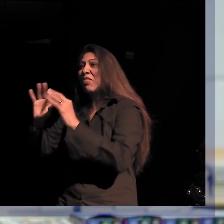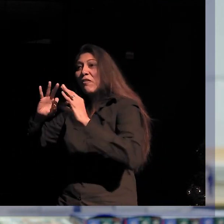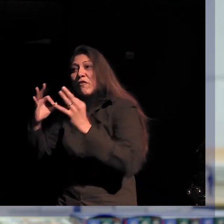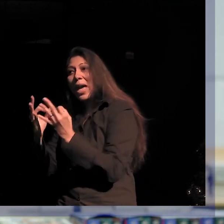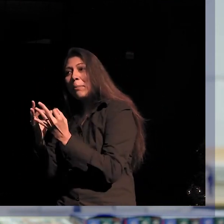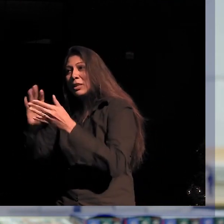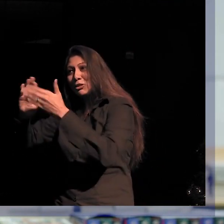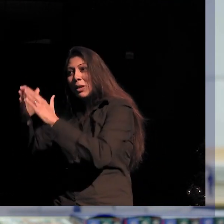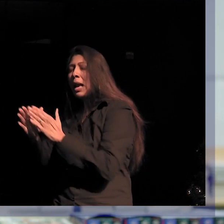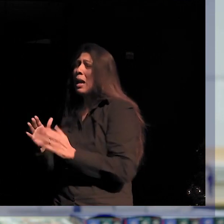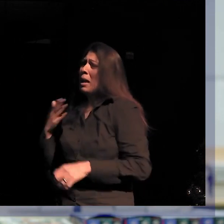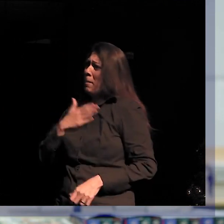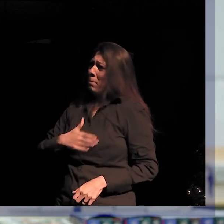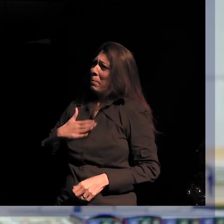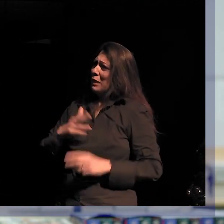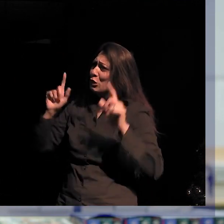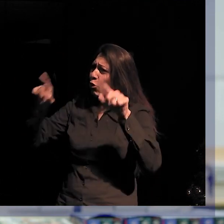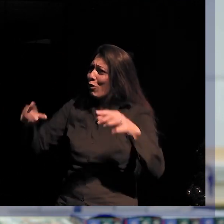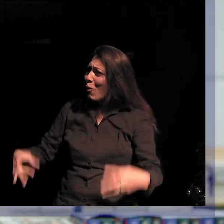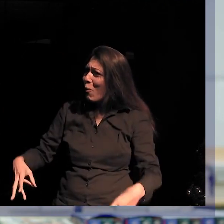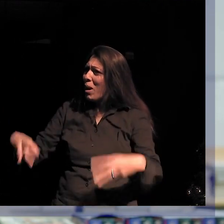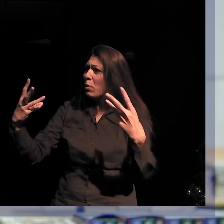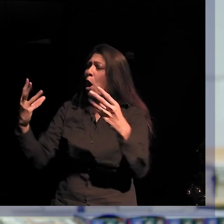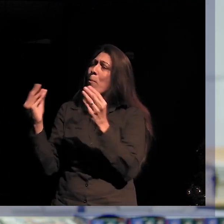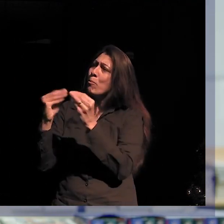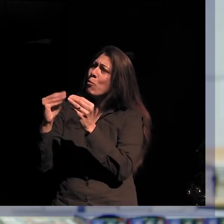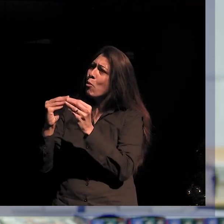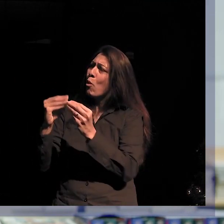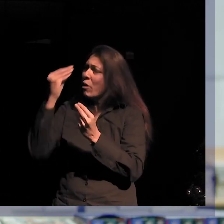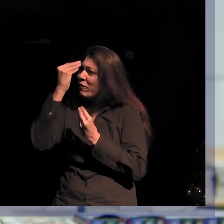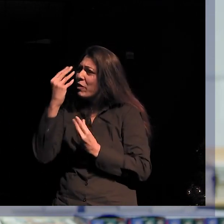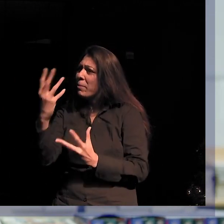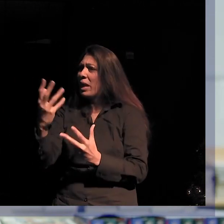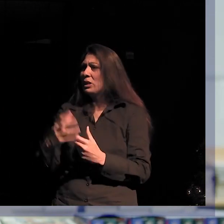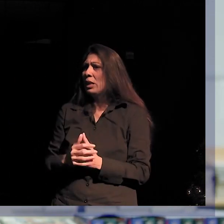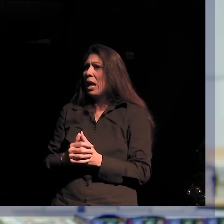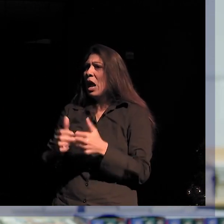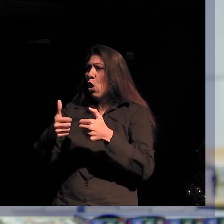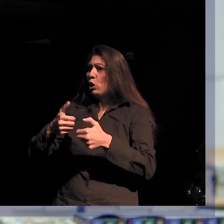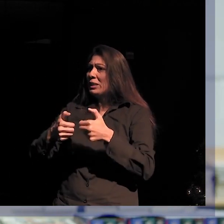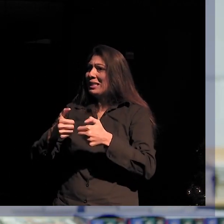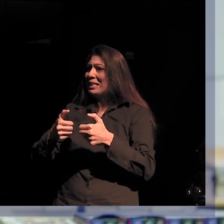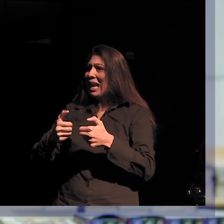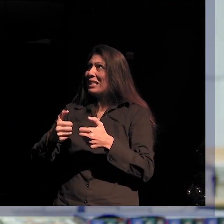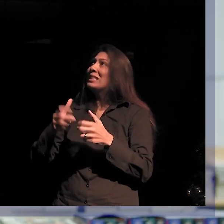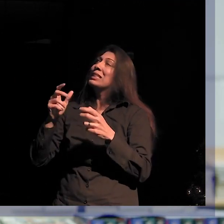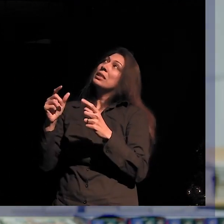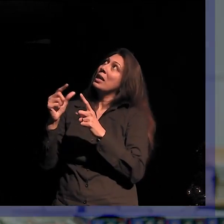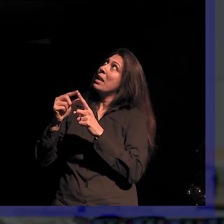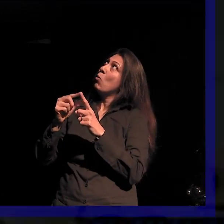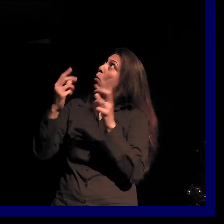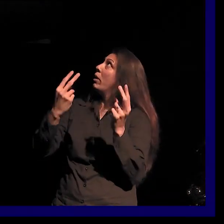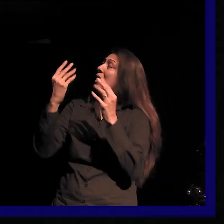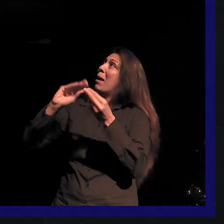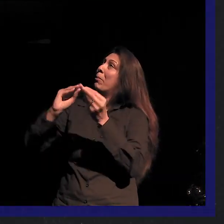families of our community. Please check out our website and find out more about what's going on, or you can text the number on the screen. God bless